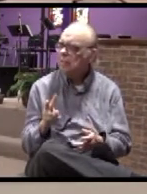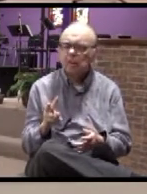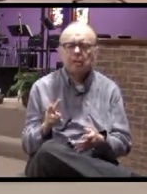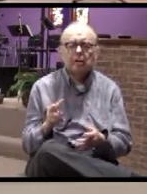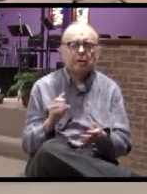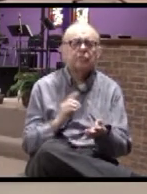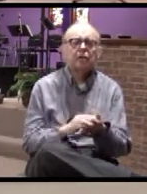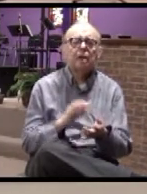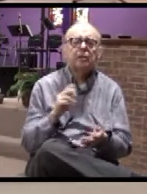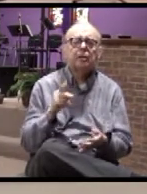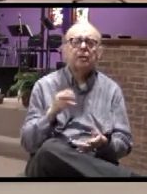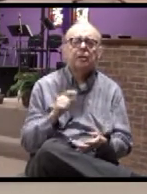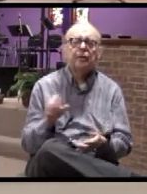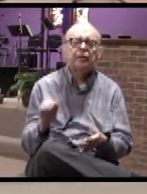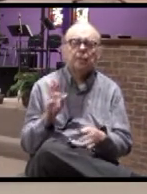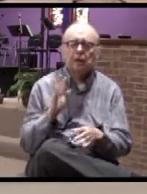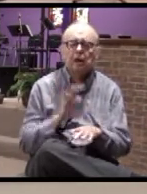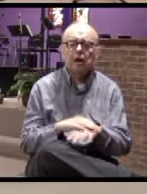Dr. Phil.